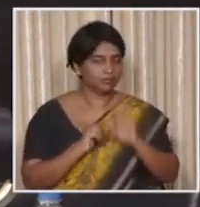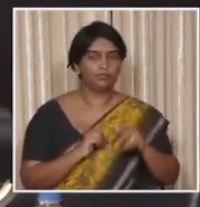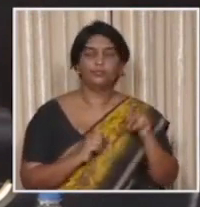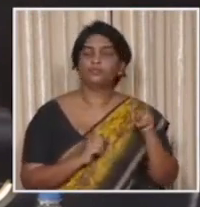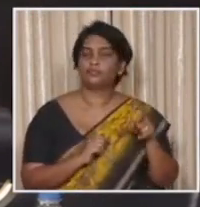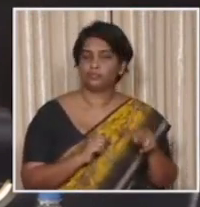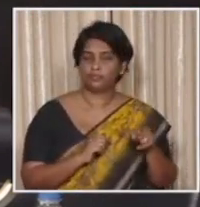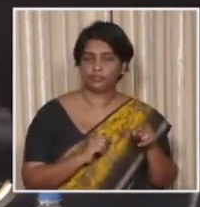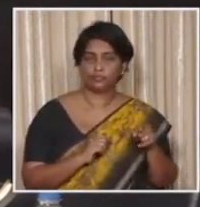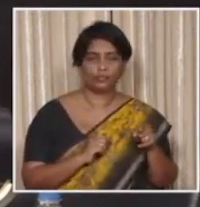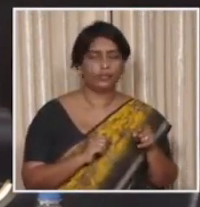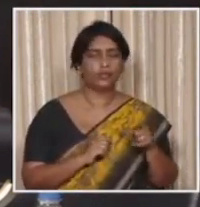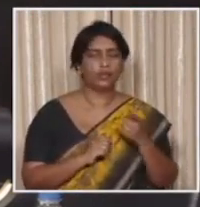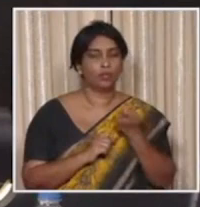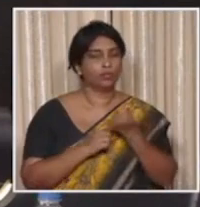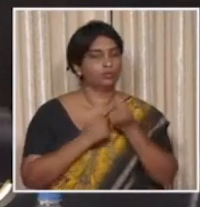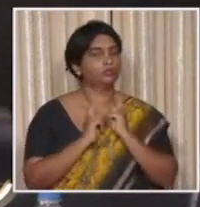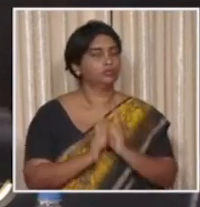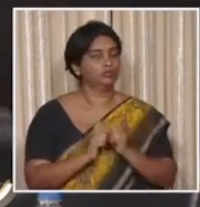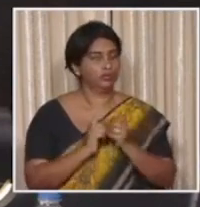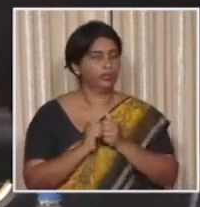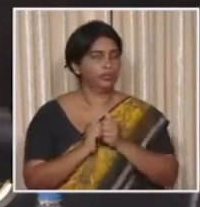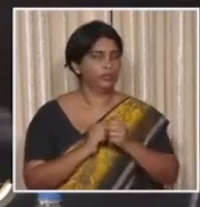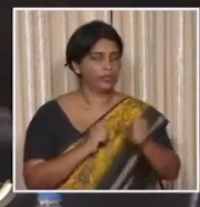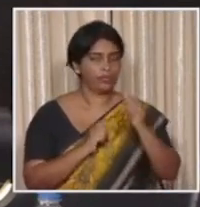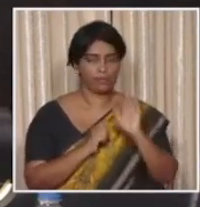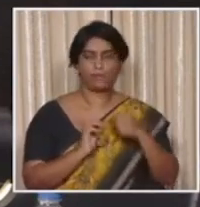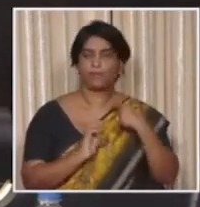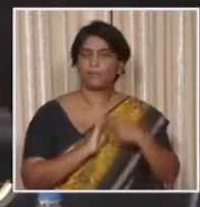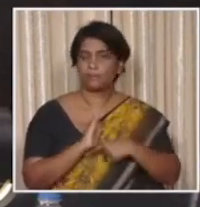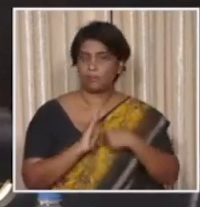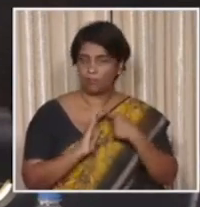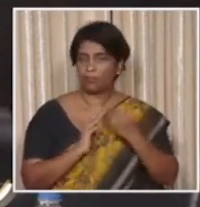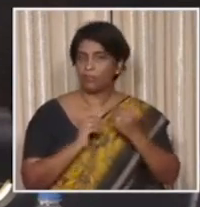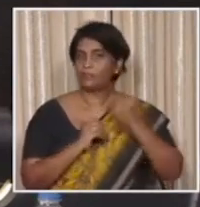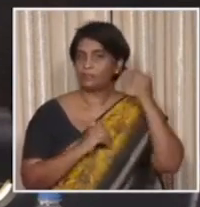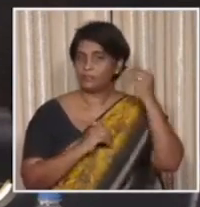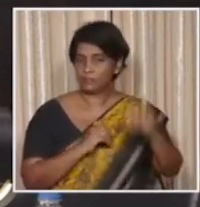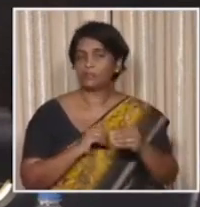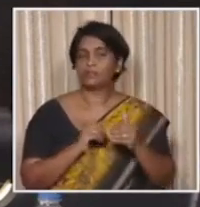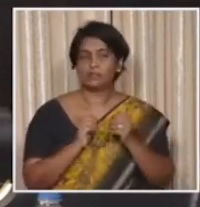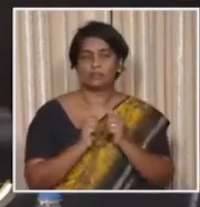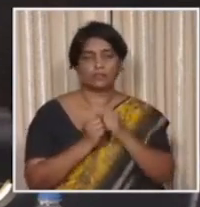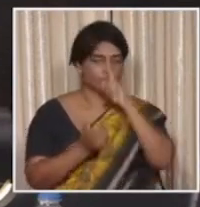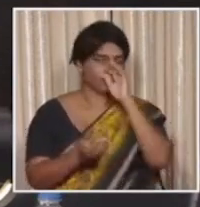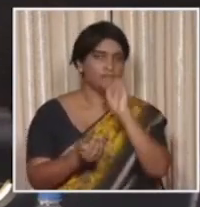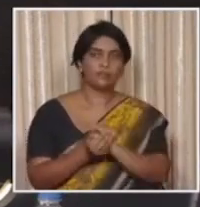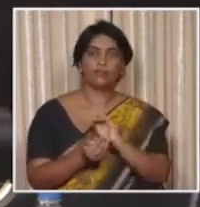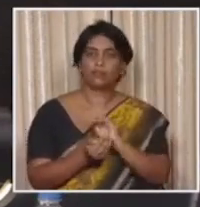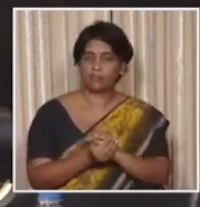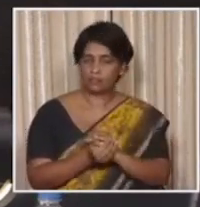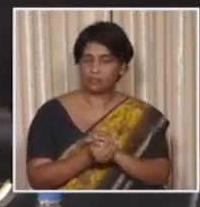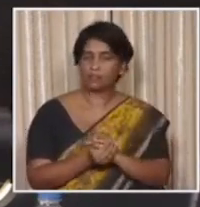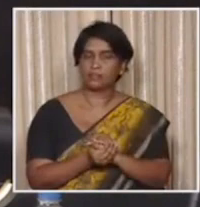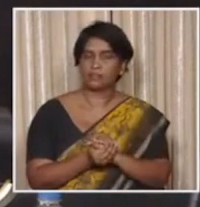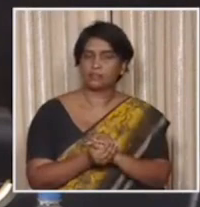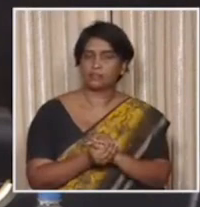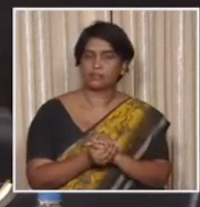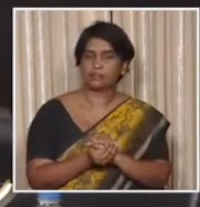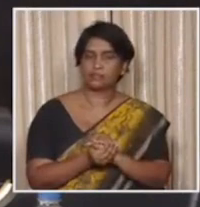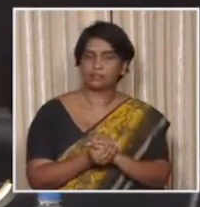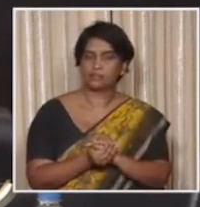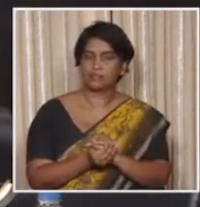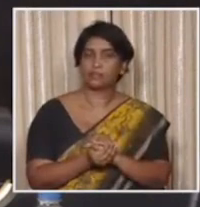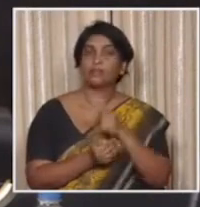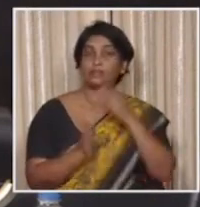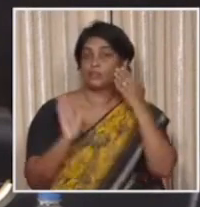stability to avoid further eroding Sri Lanka's repayment capacity. In this regard, we are concluding our preparatory work and plan